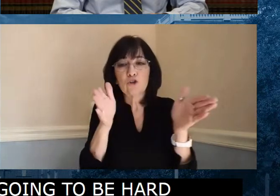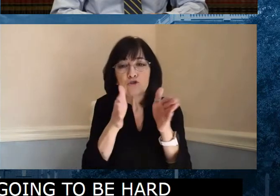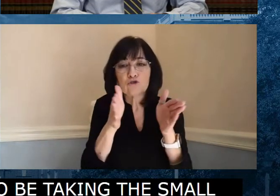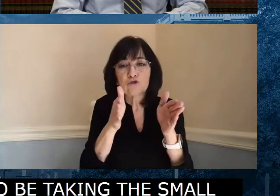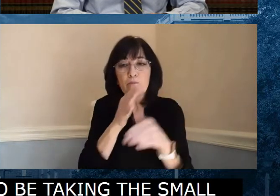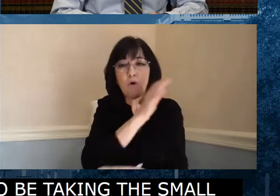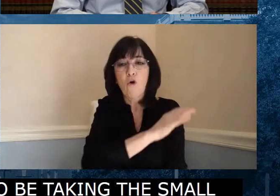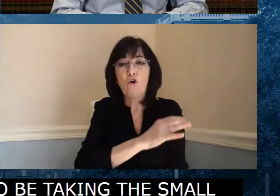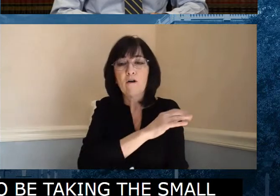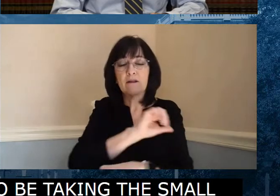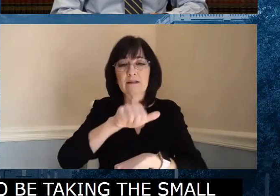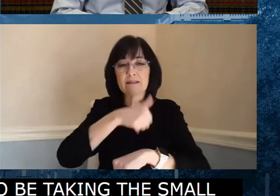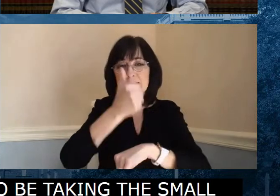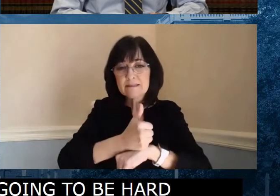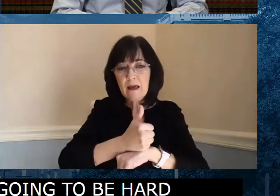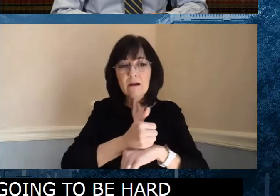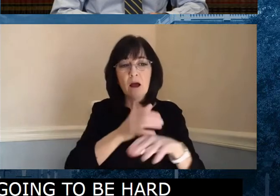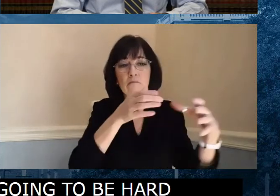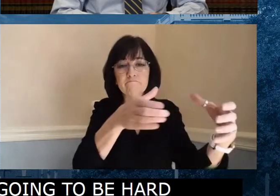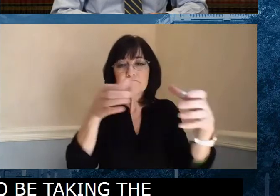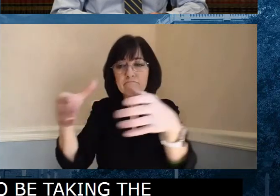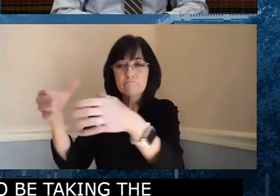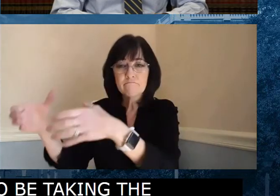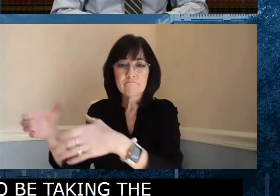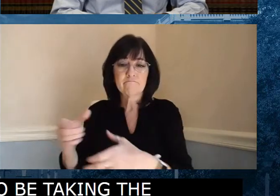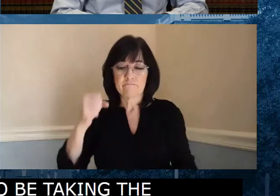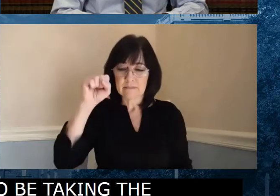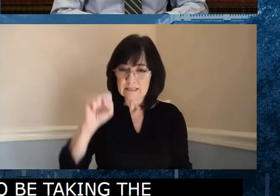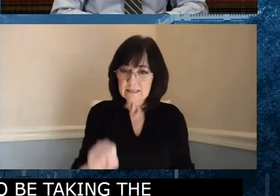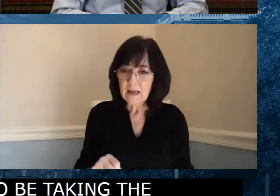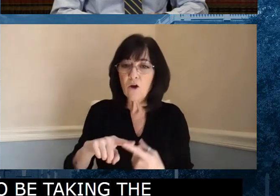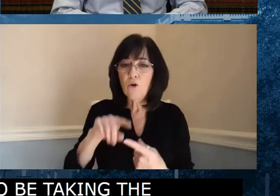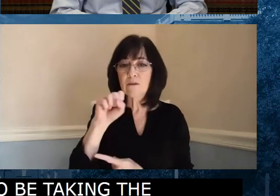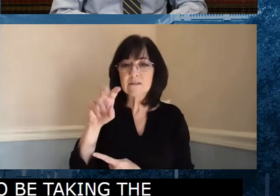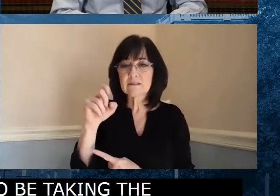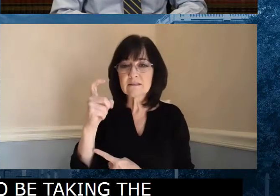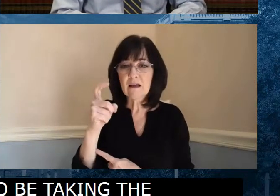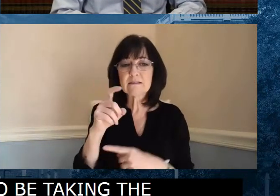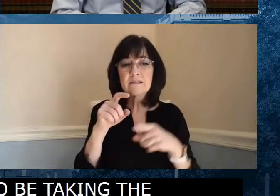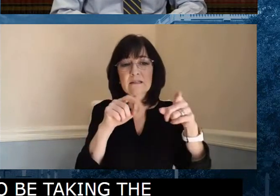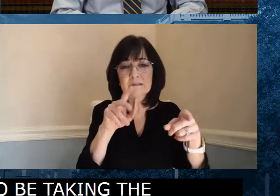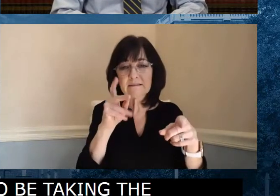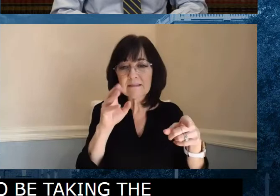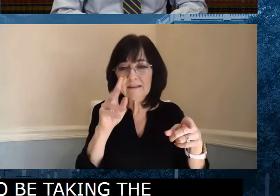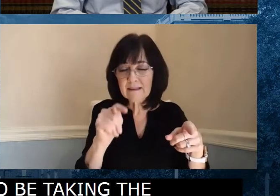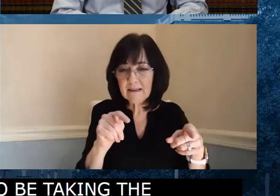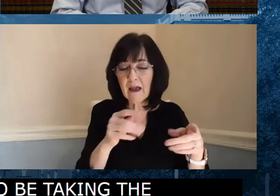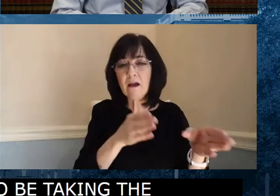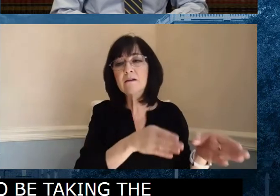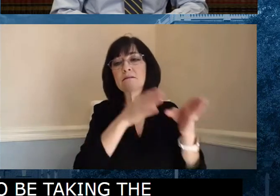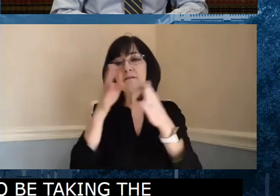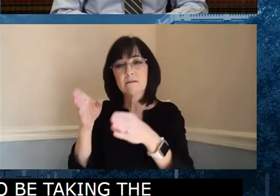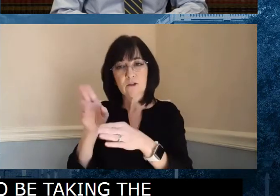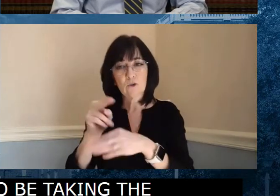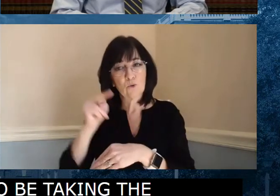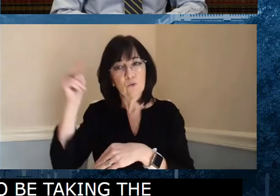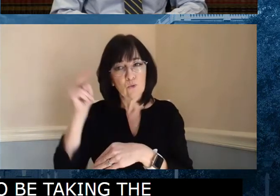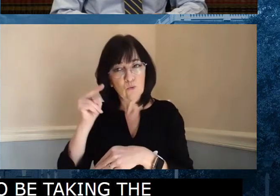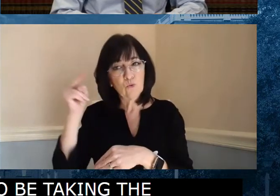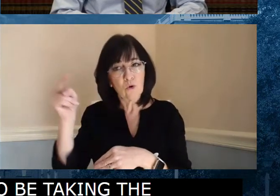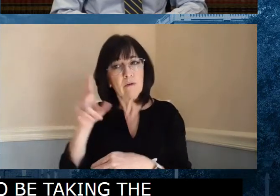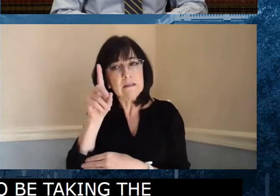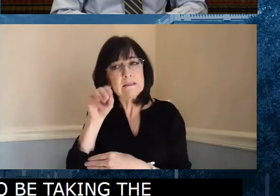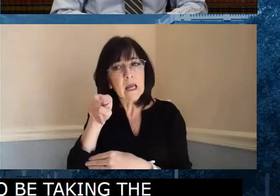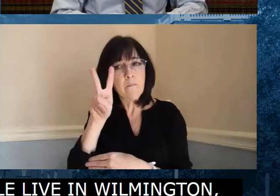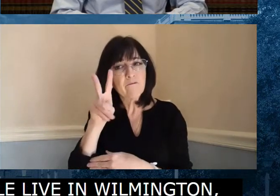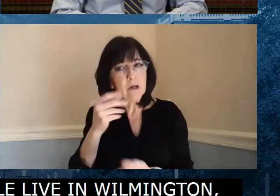County, Dover, down in Sussex County as well. We have had clinics there at the DMVs, which have been successful in the